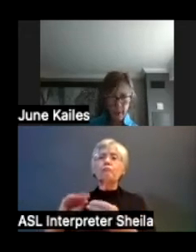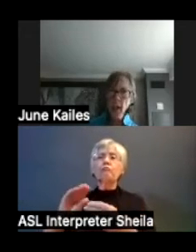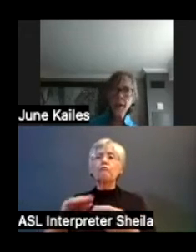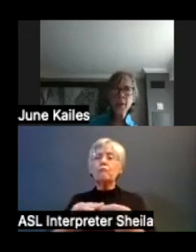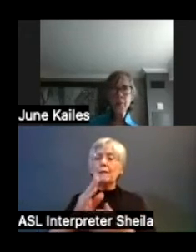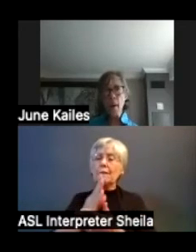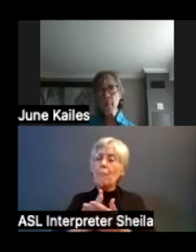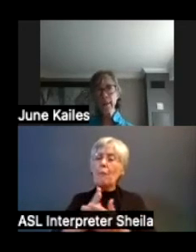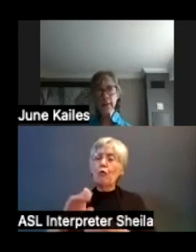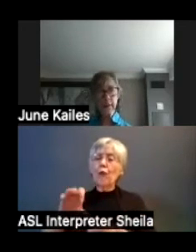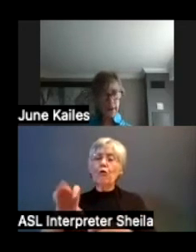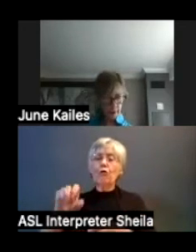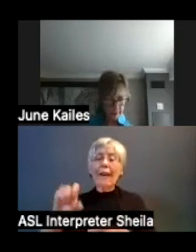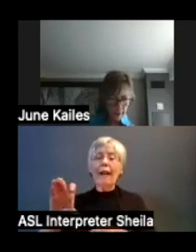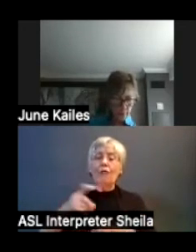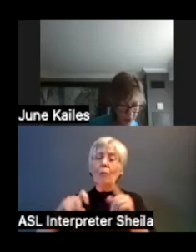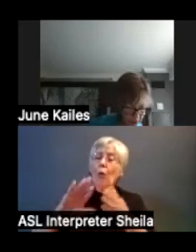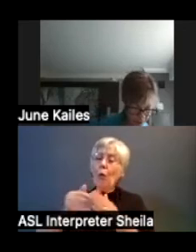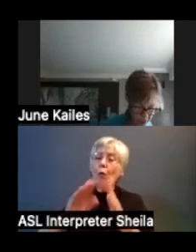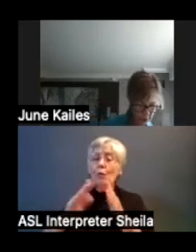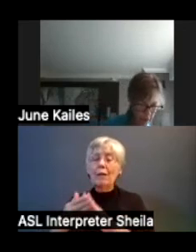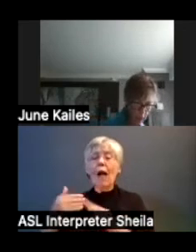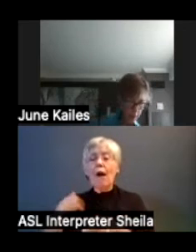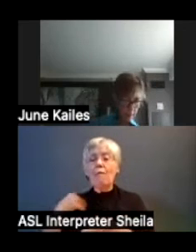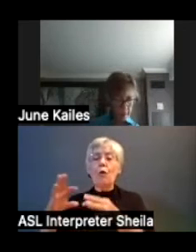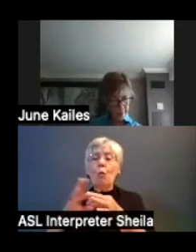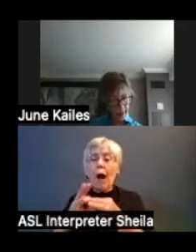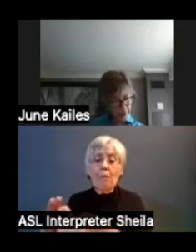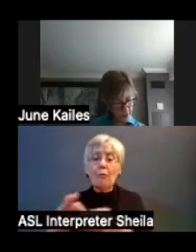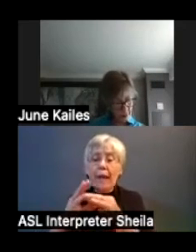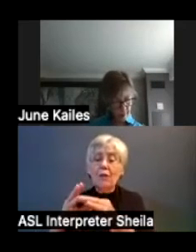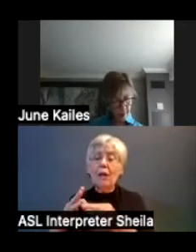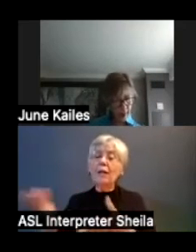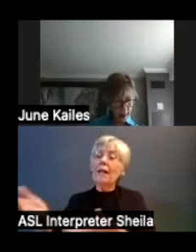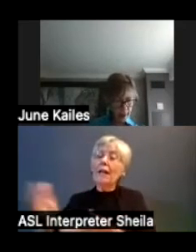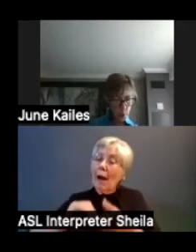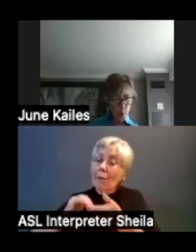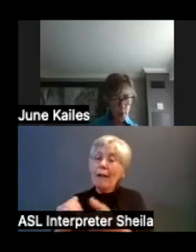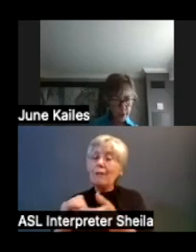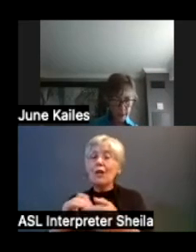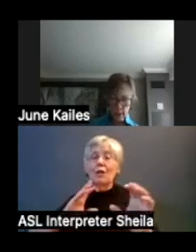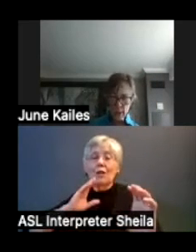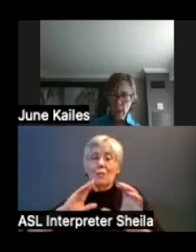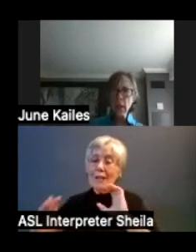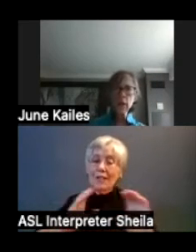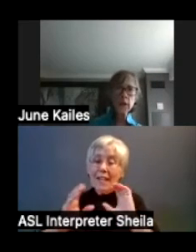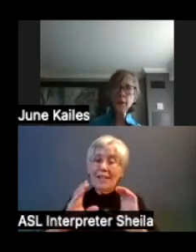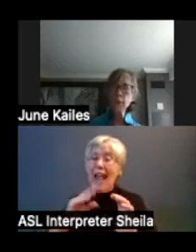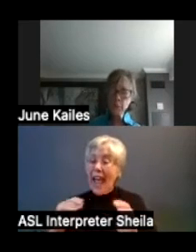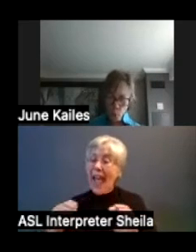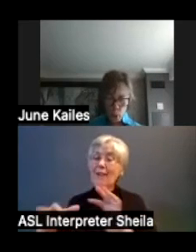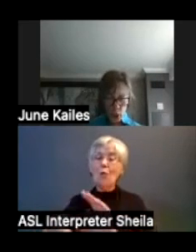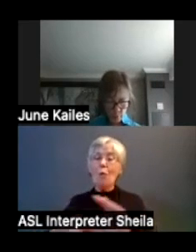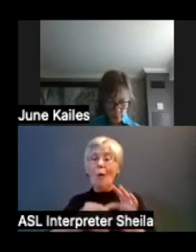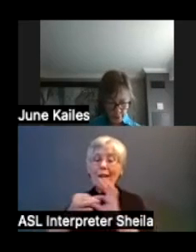and cooperation, collaboration, communication, and coordination